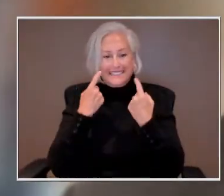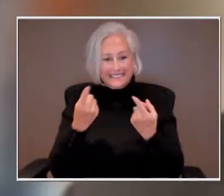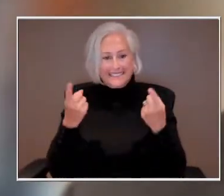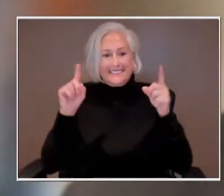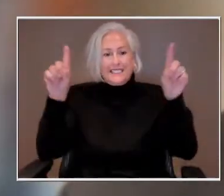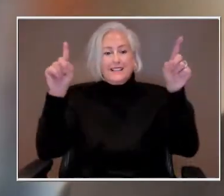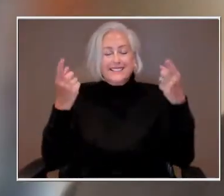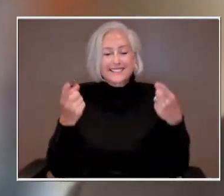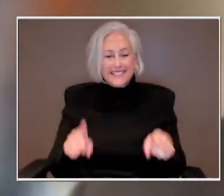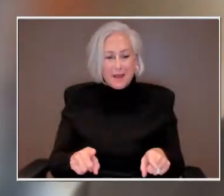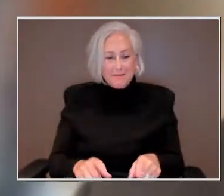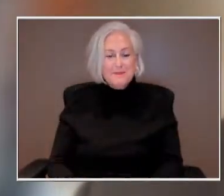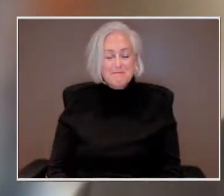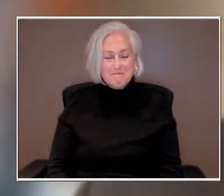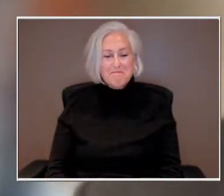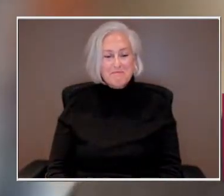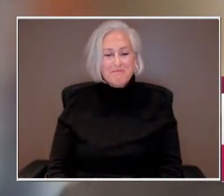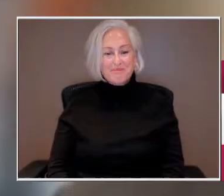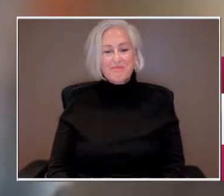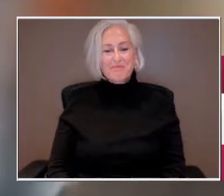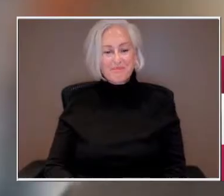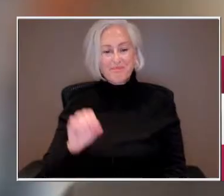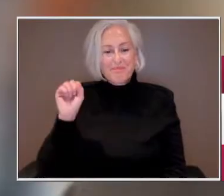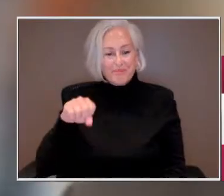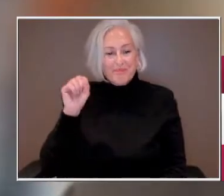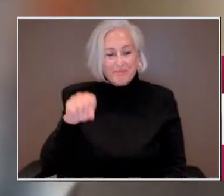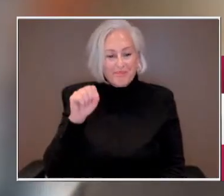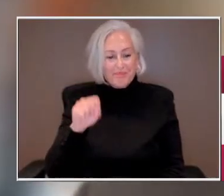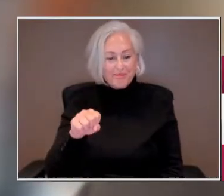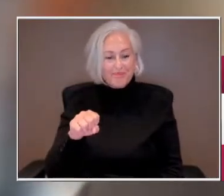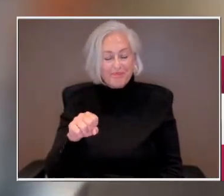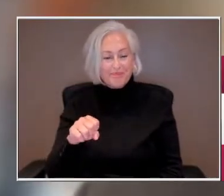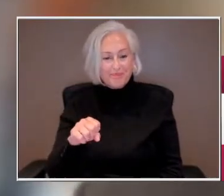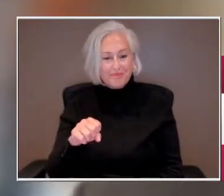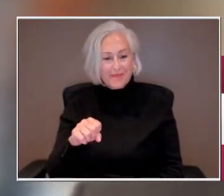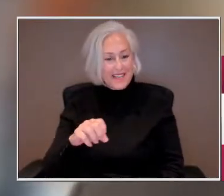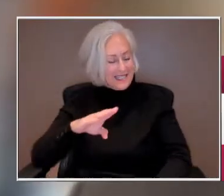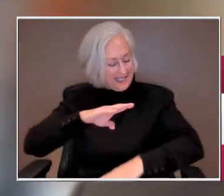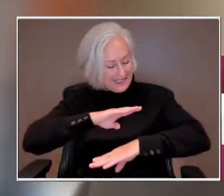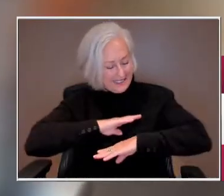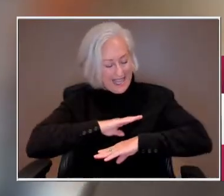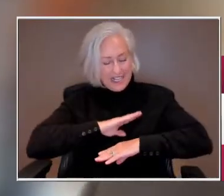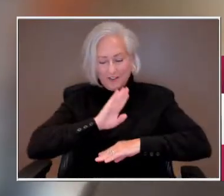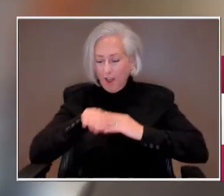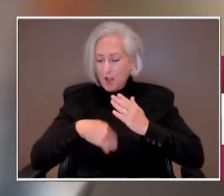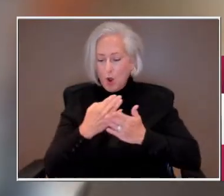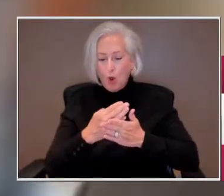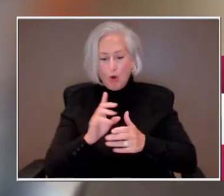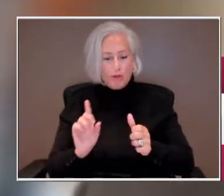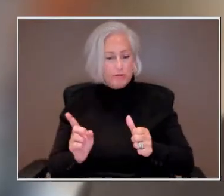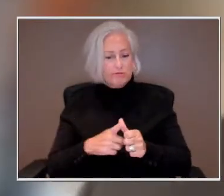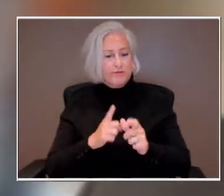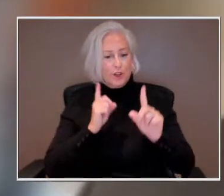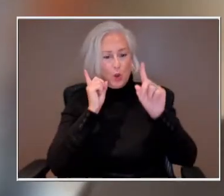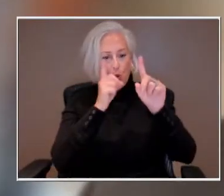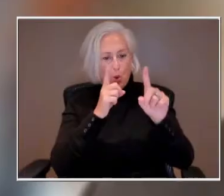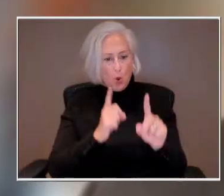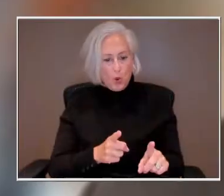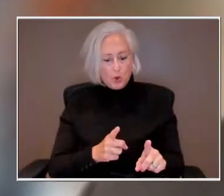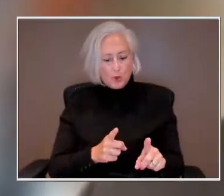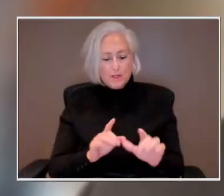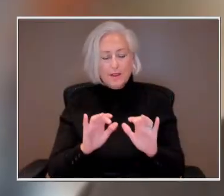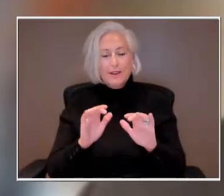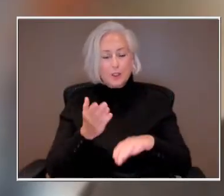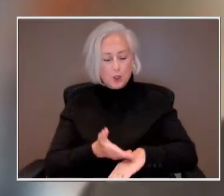Yeah, absolutely. It's kind of met what our original goals were. What could we do to improve the care? And that